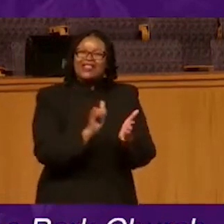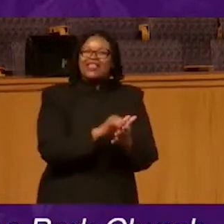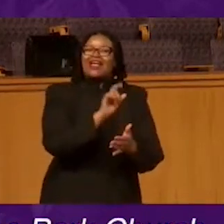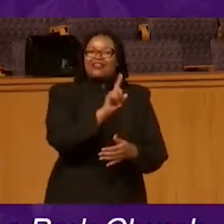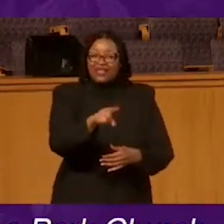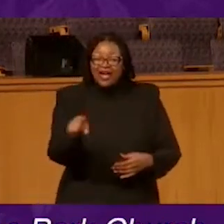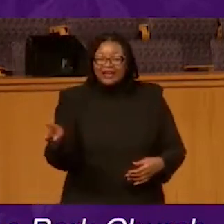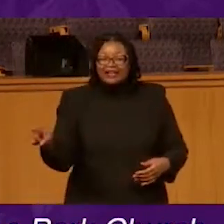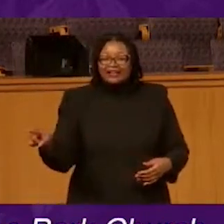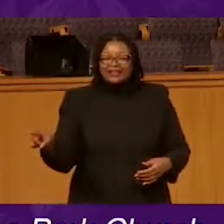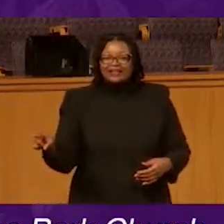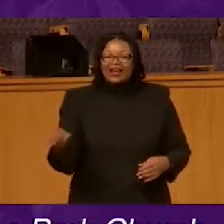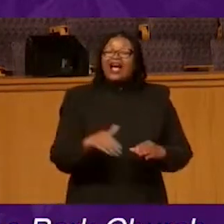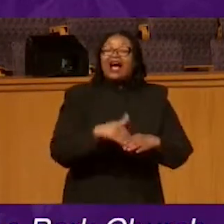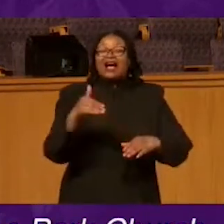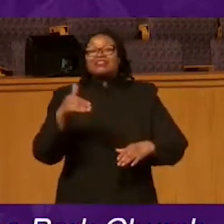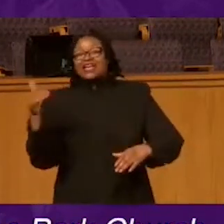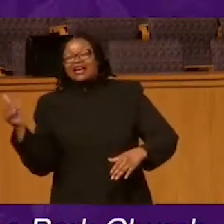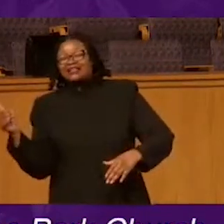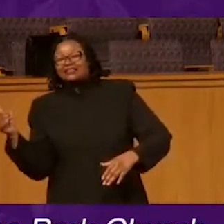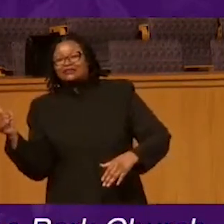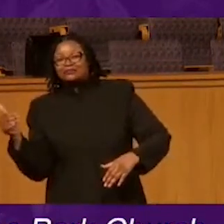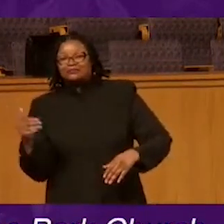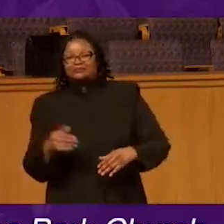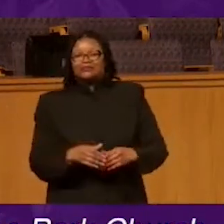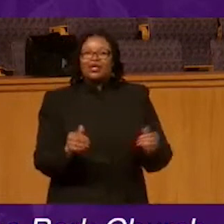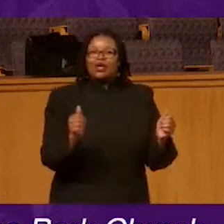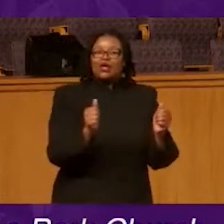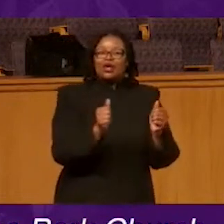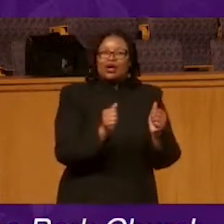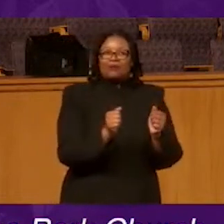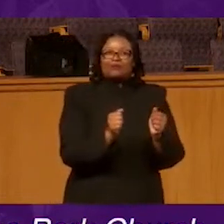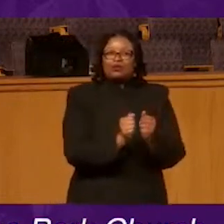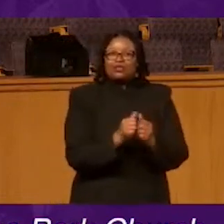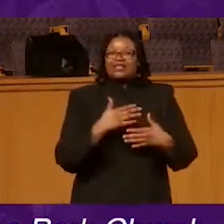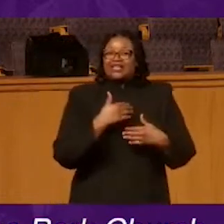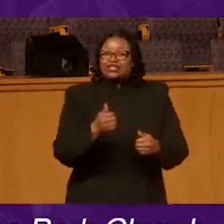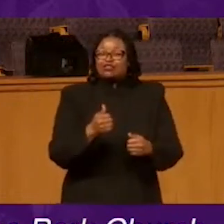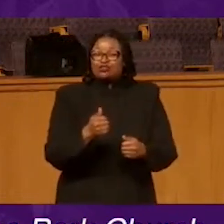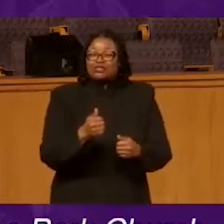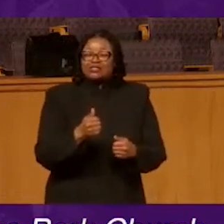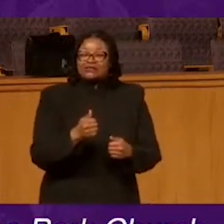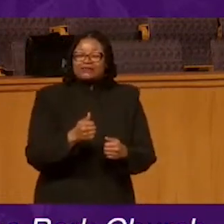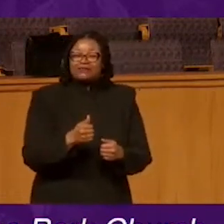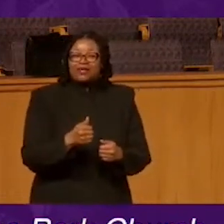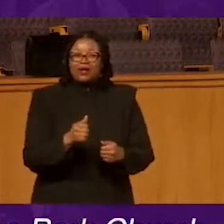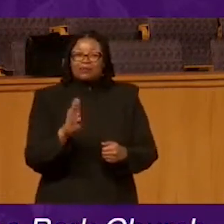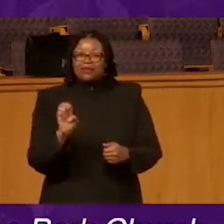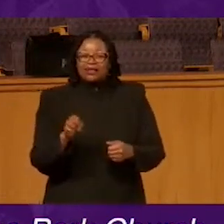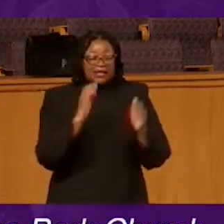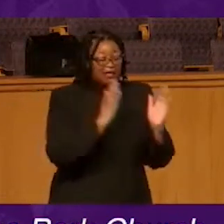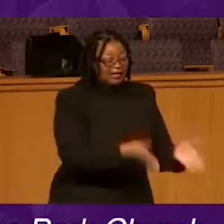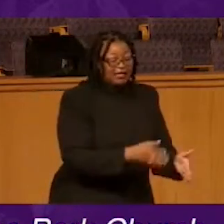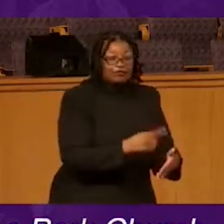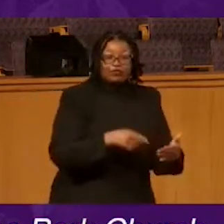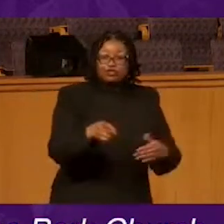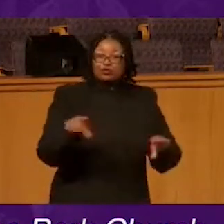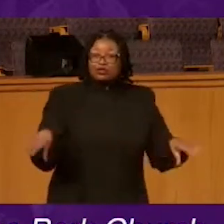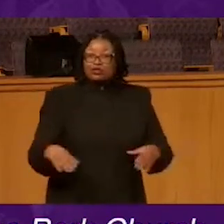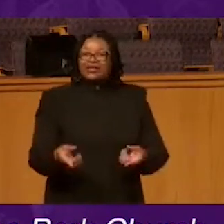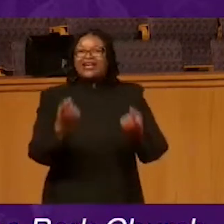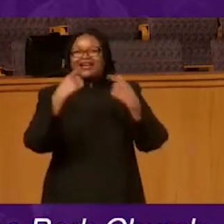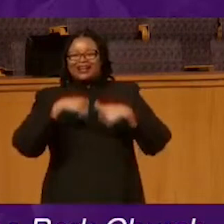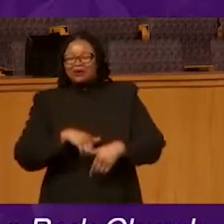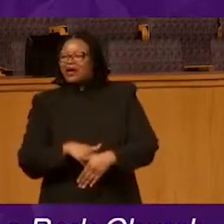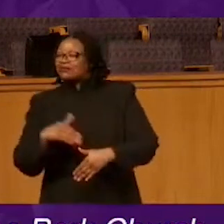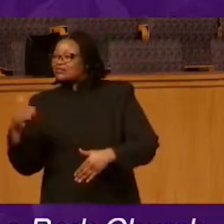they are outside, with the inference being, leave what you're doing and come